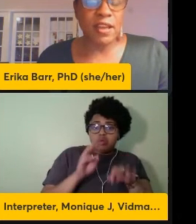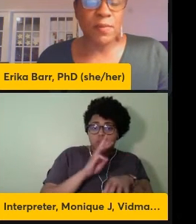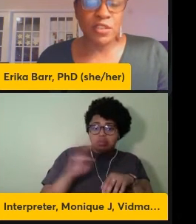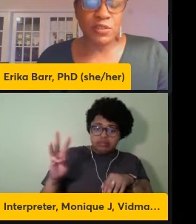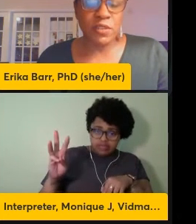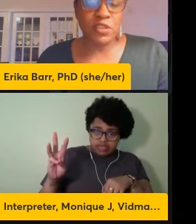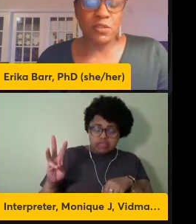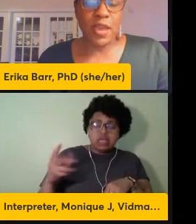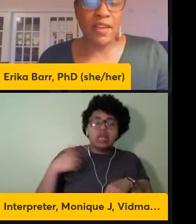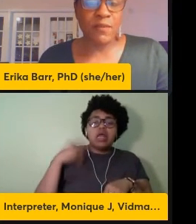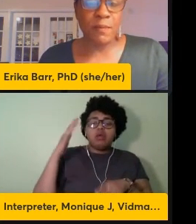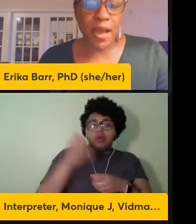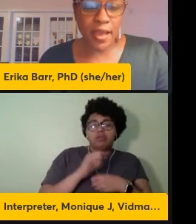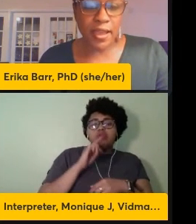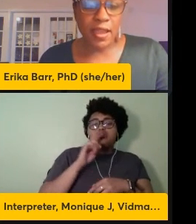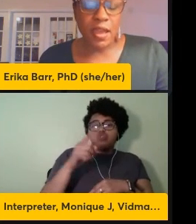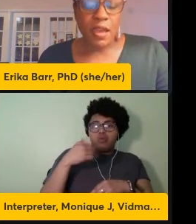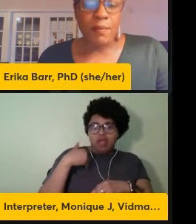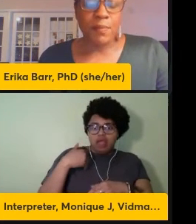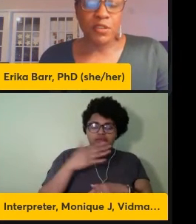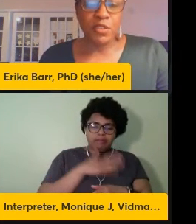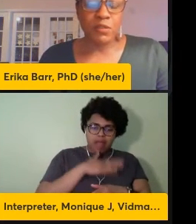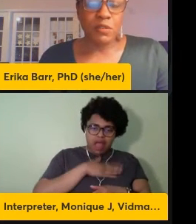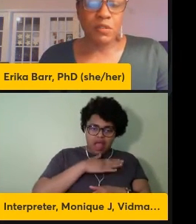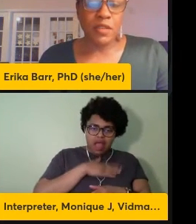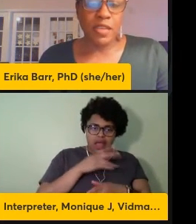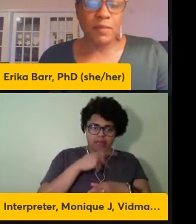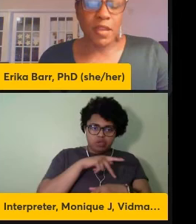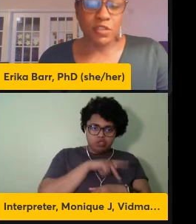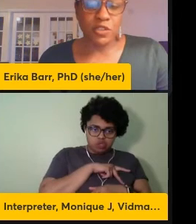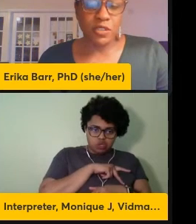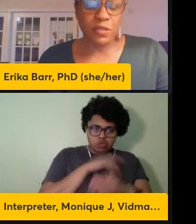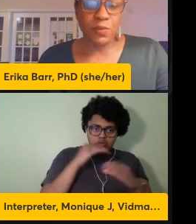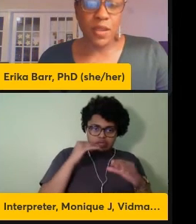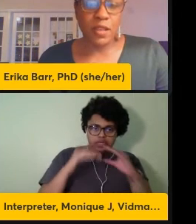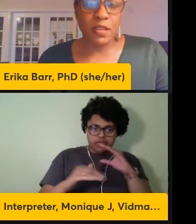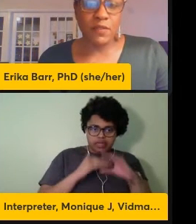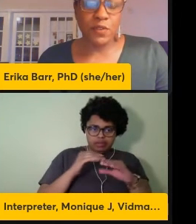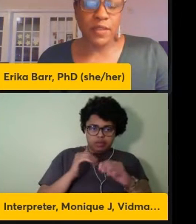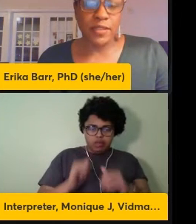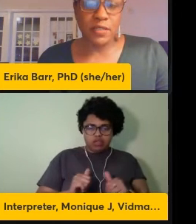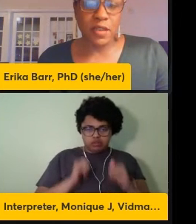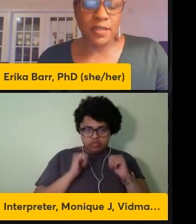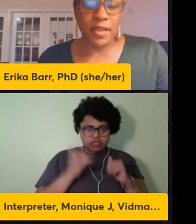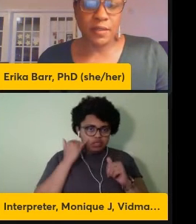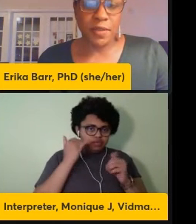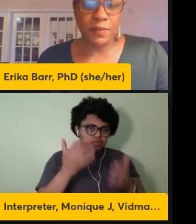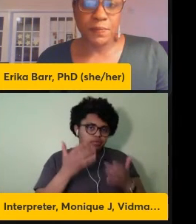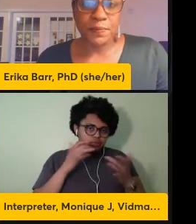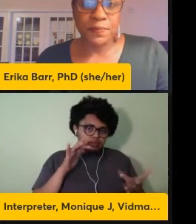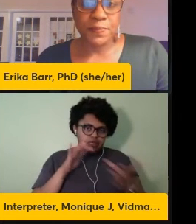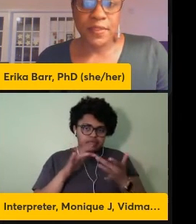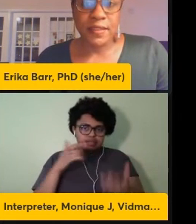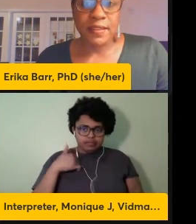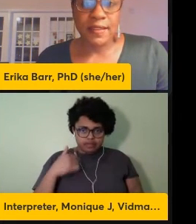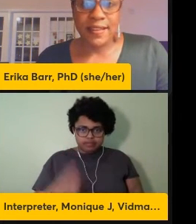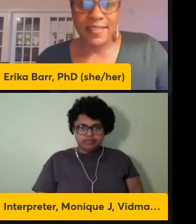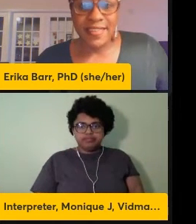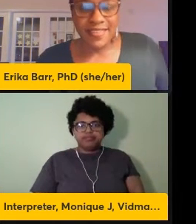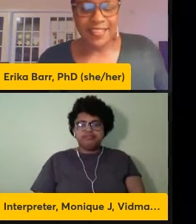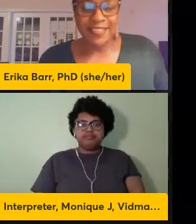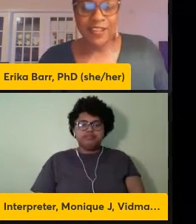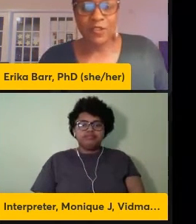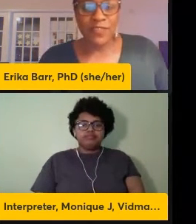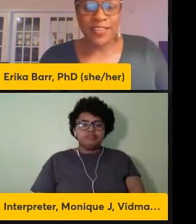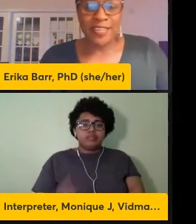websites, and I'll make sure that you have my personal email address as well if you'd like to contact me. And